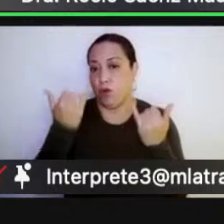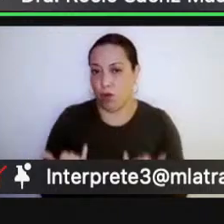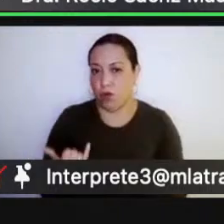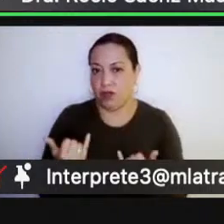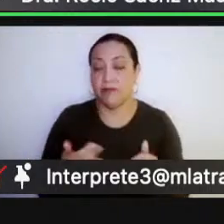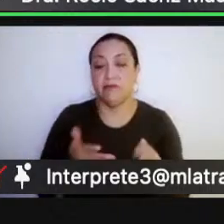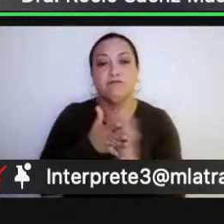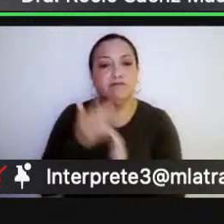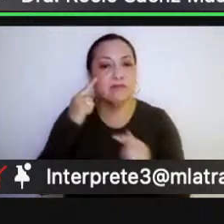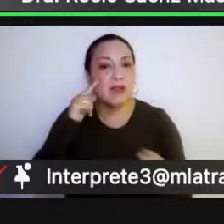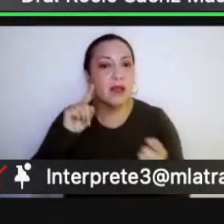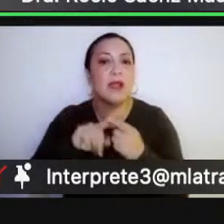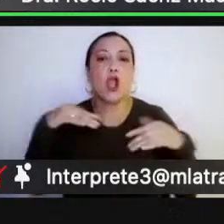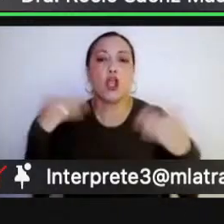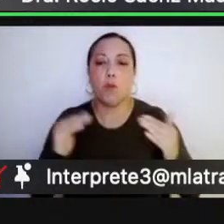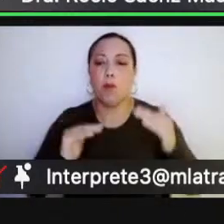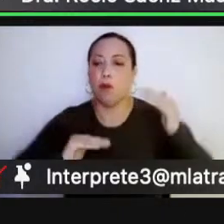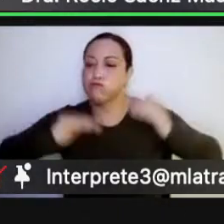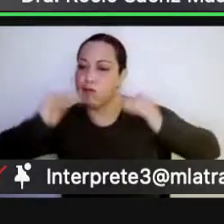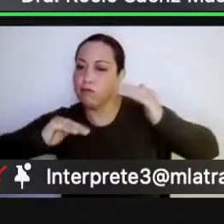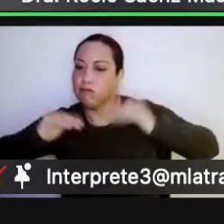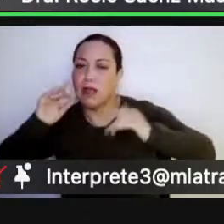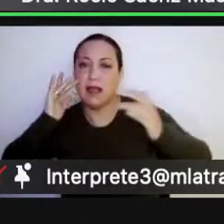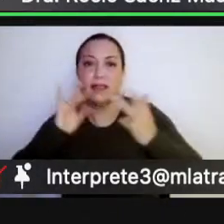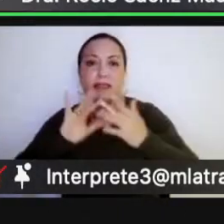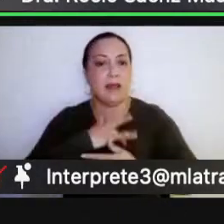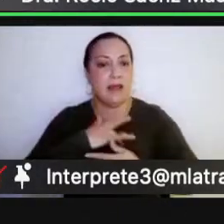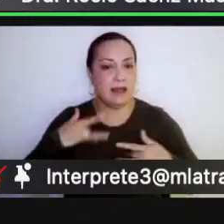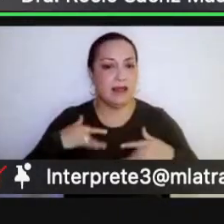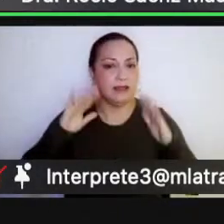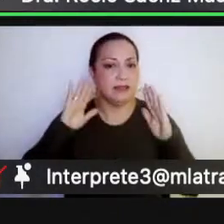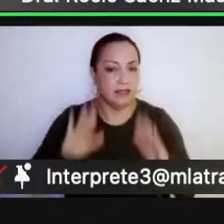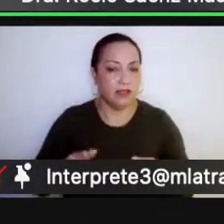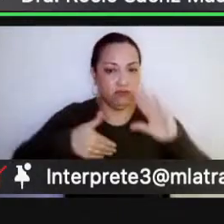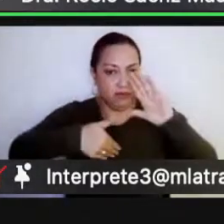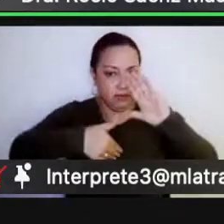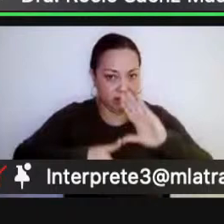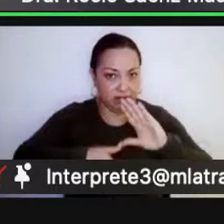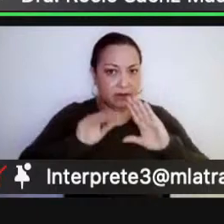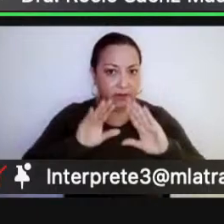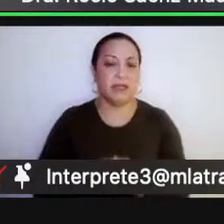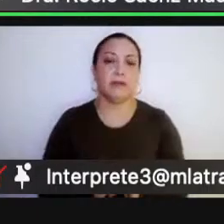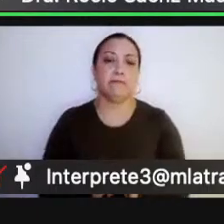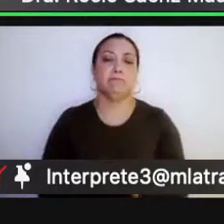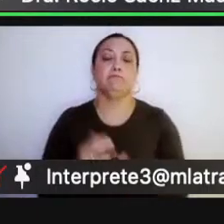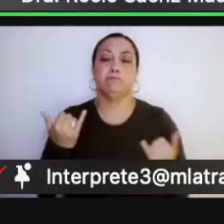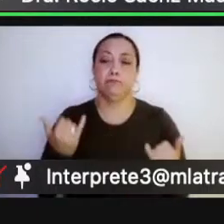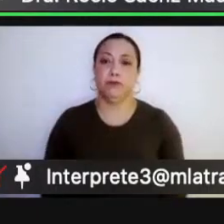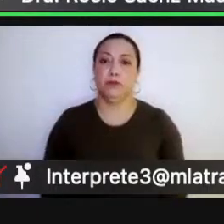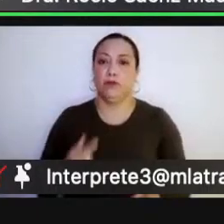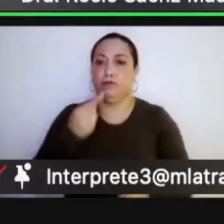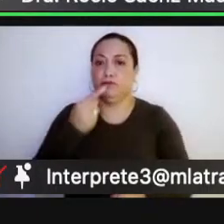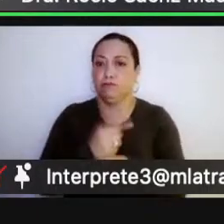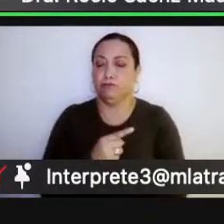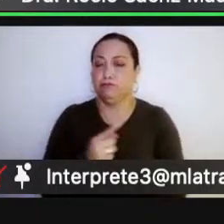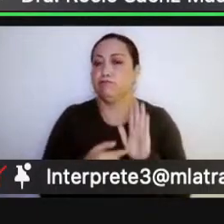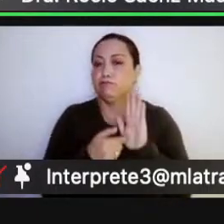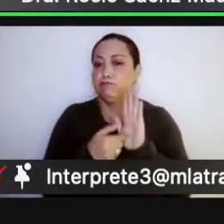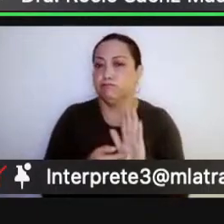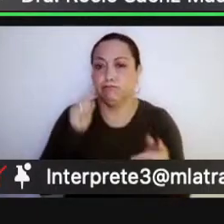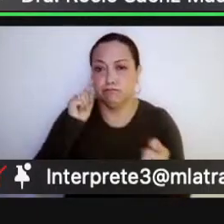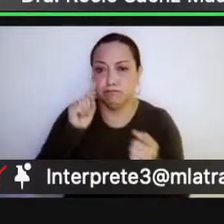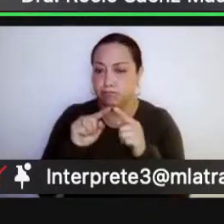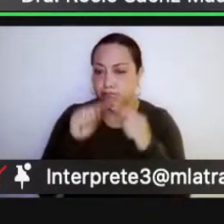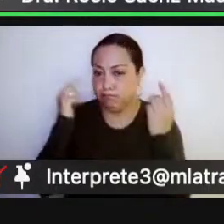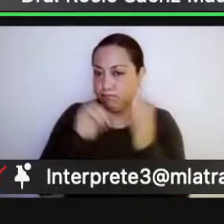having today, to see the level of inequality of health in the Americas, and